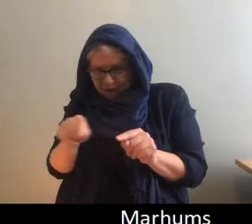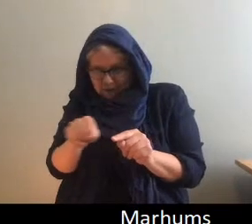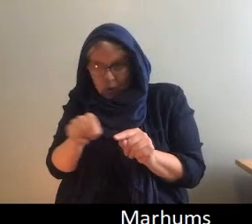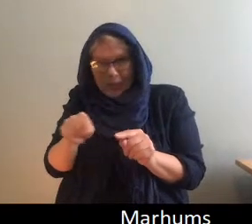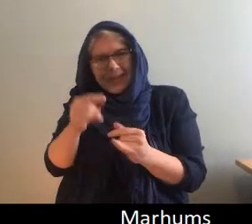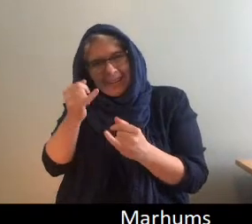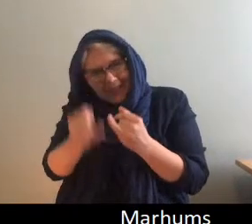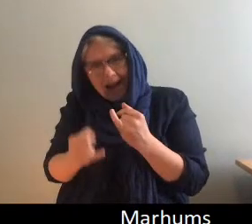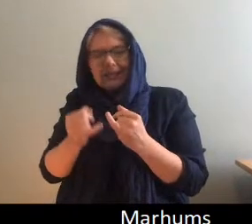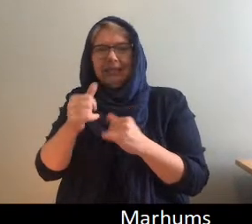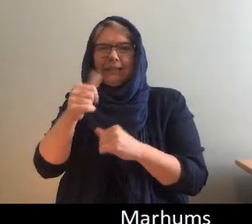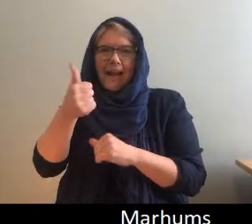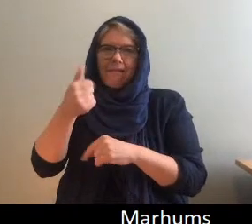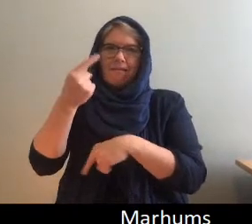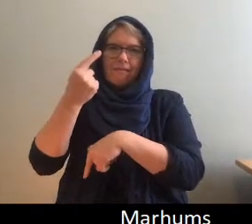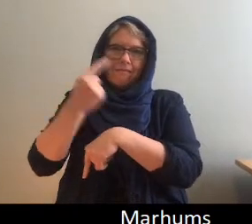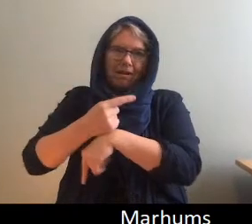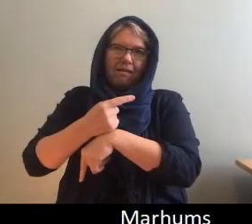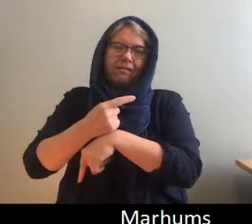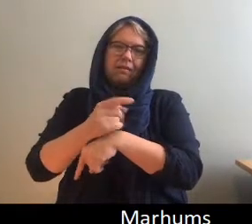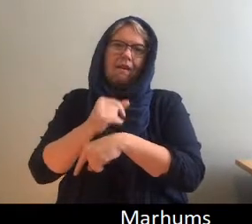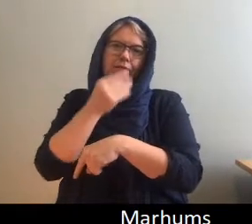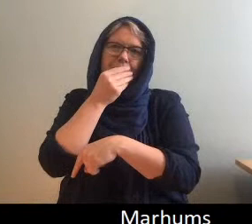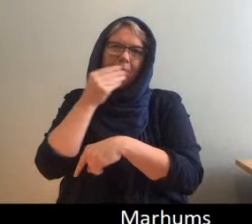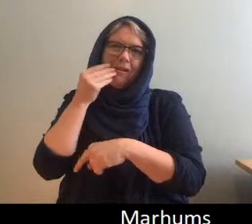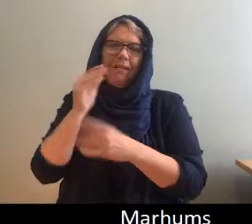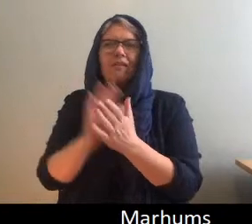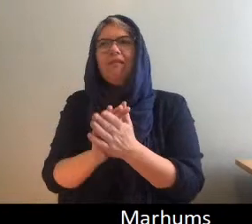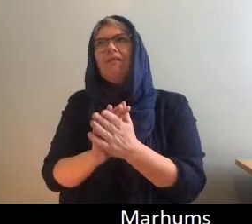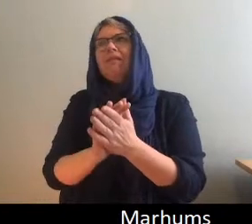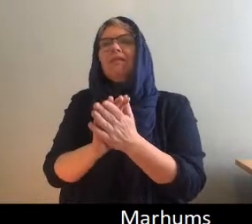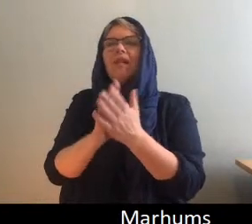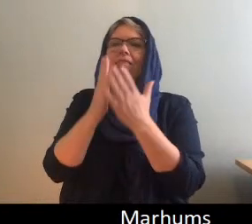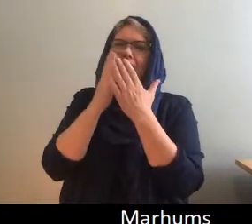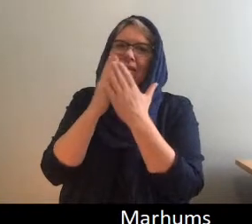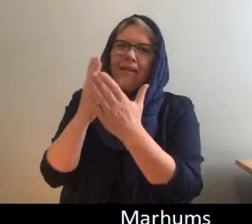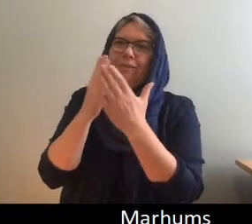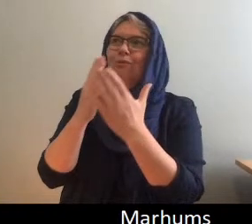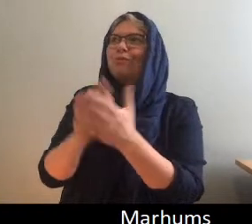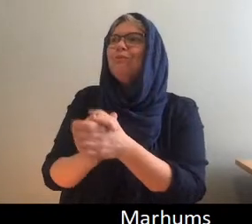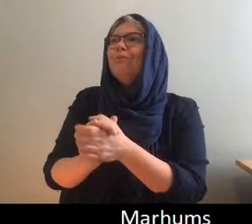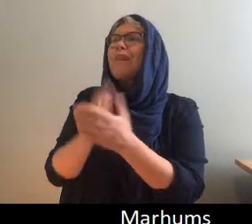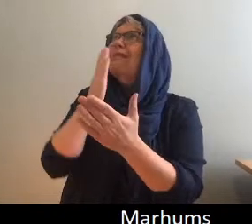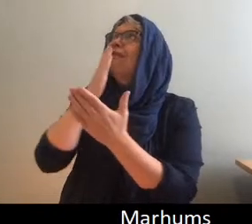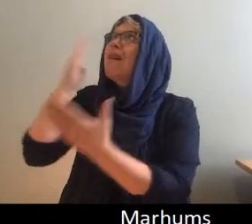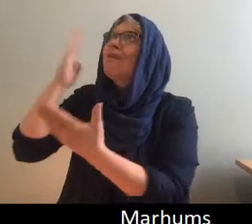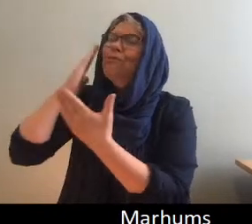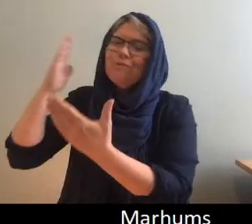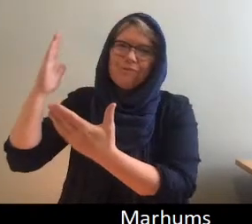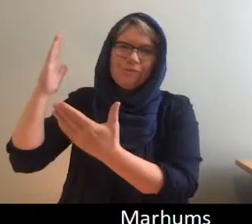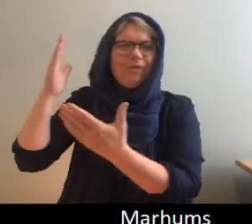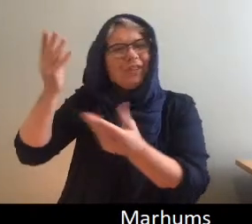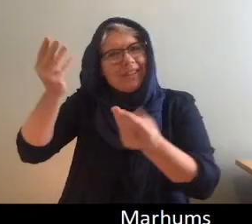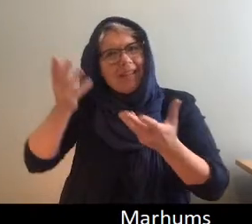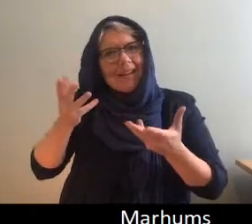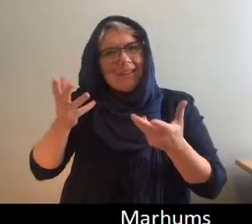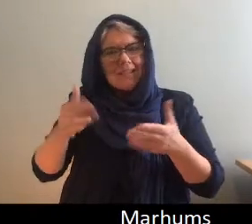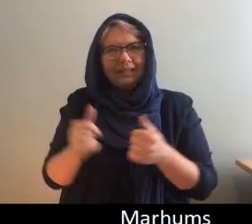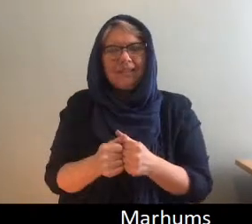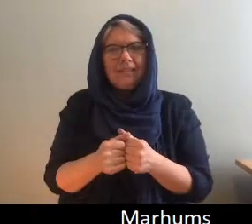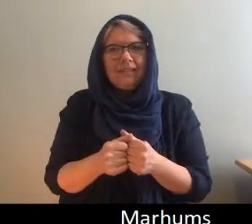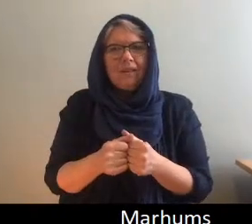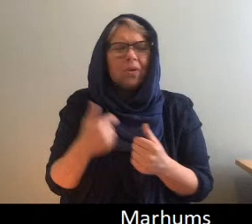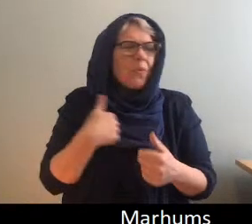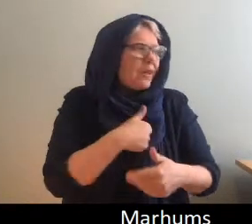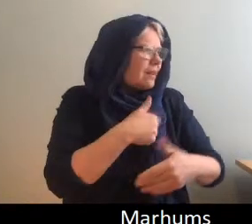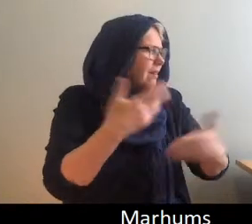was saying that, Ya Allah, you have done so much. You have given me so many bounties. You have done so much. I don't know how to thank you. I don't know how to express